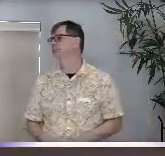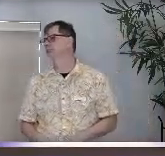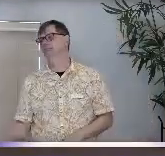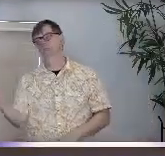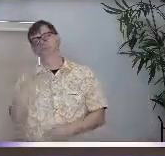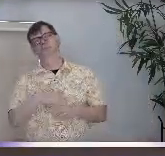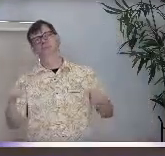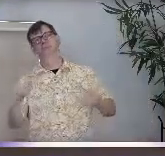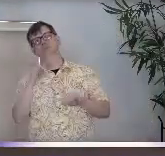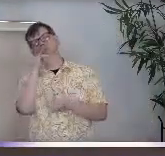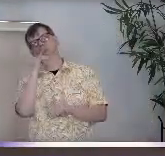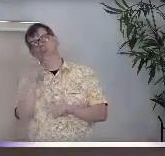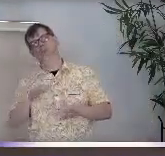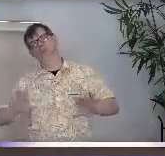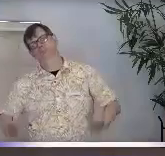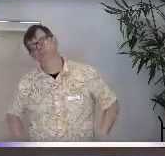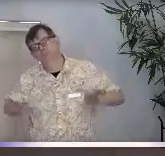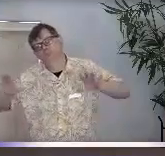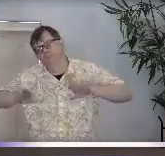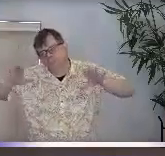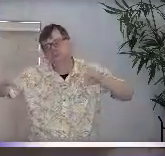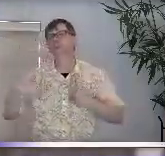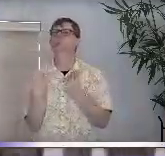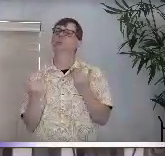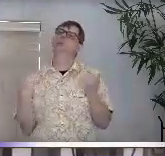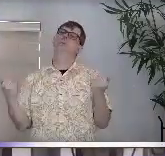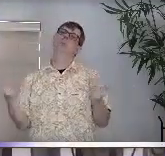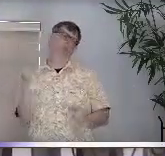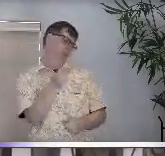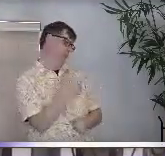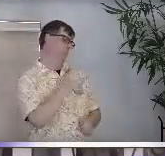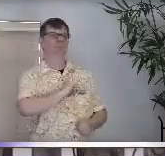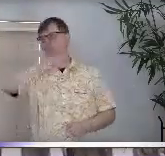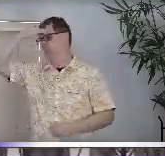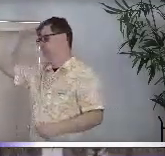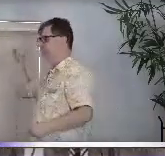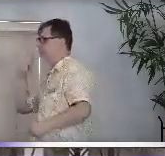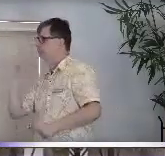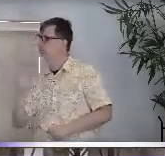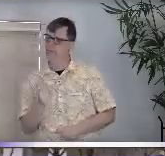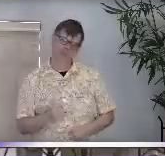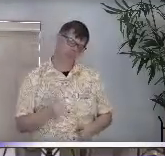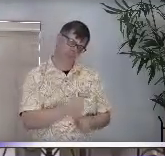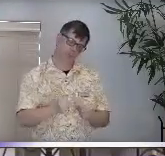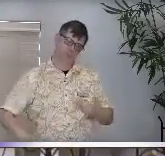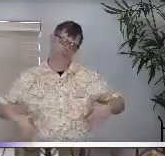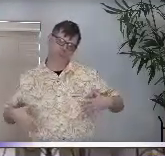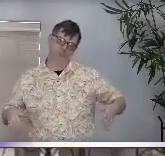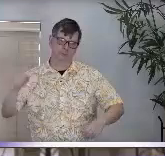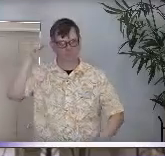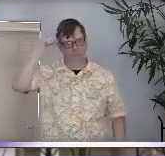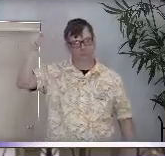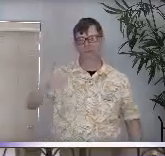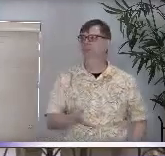like resonance of wanting to be this, you know? So what I had to look at was, everybody has a different idea of what a